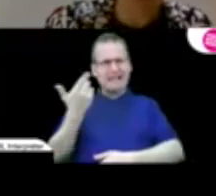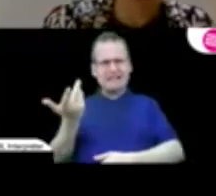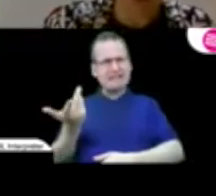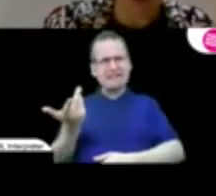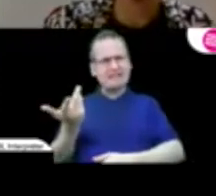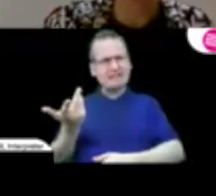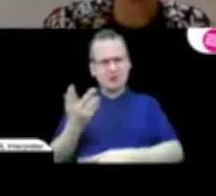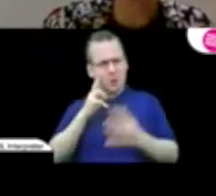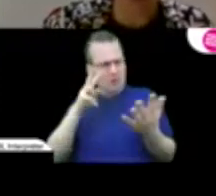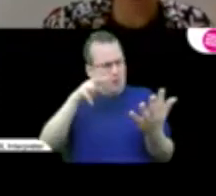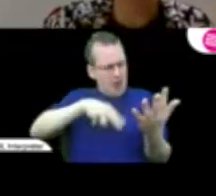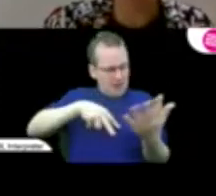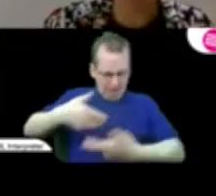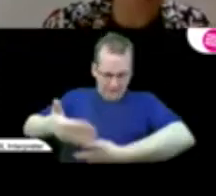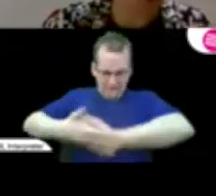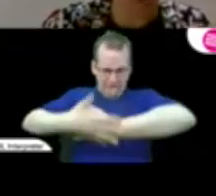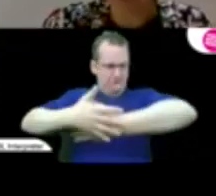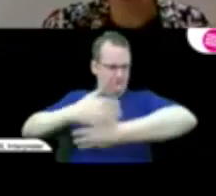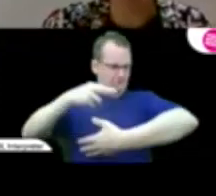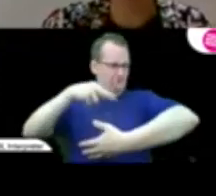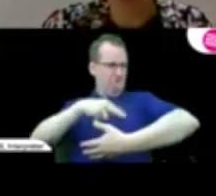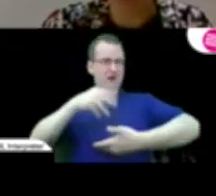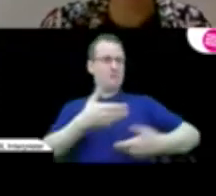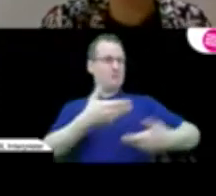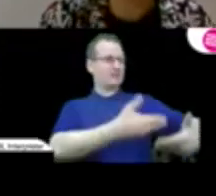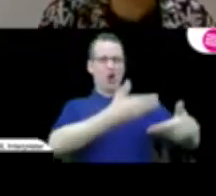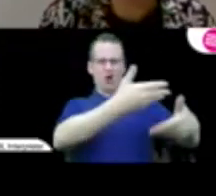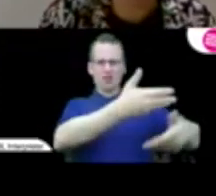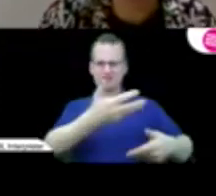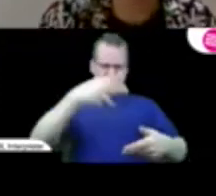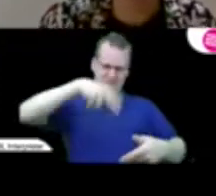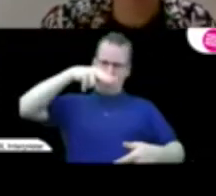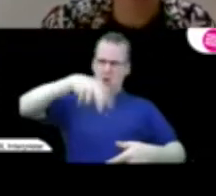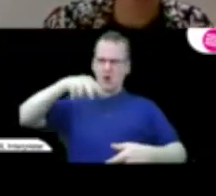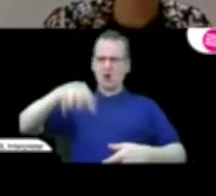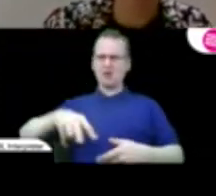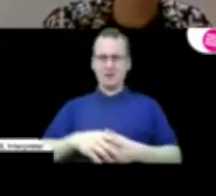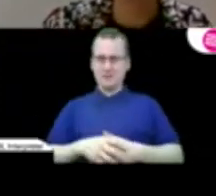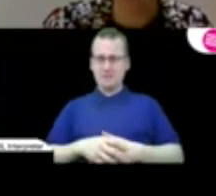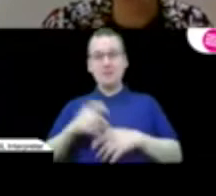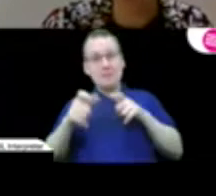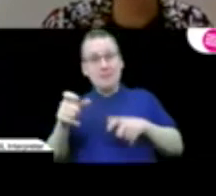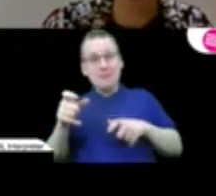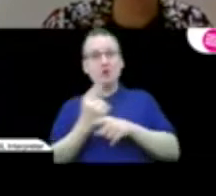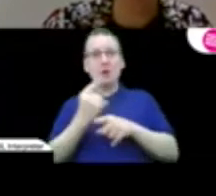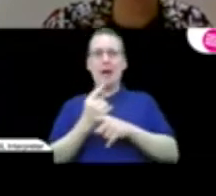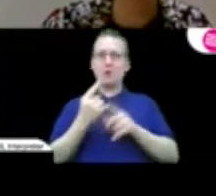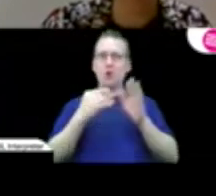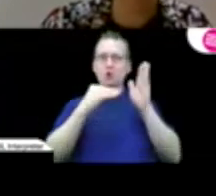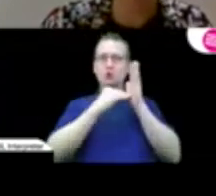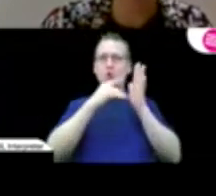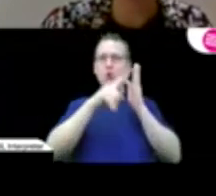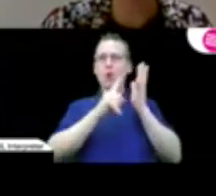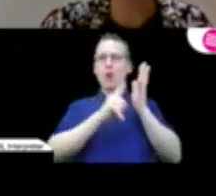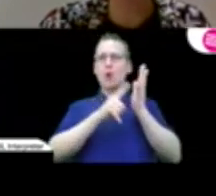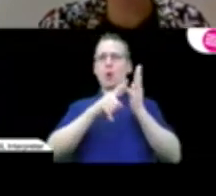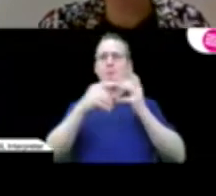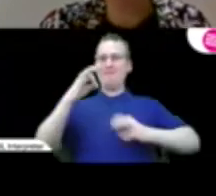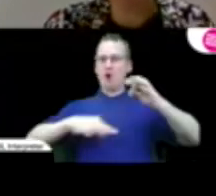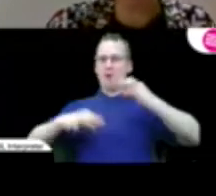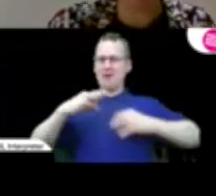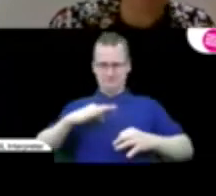And there were lots of articles in the press about how unhappy the Zulu performers were,